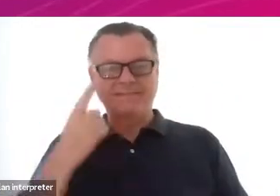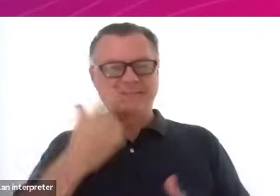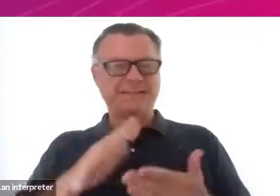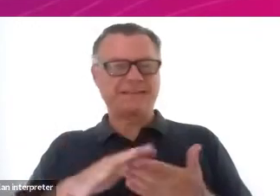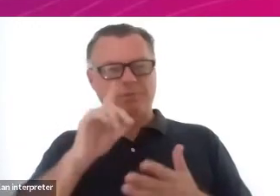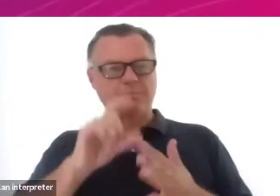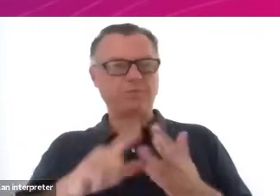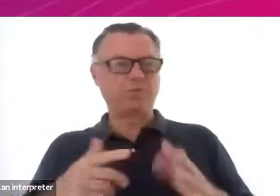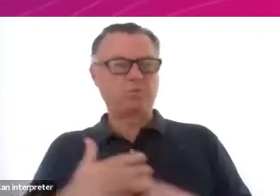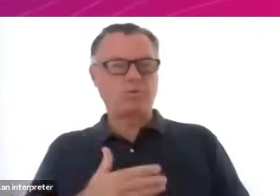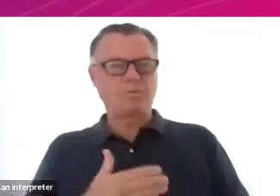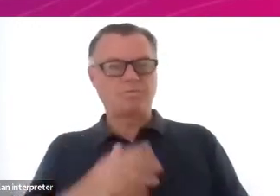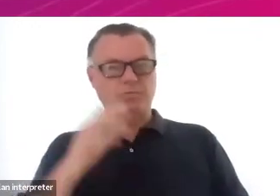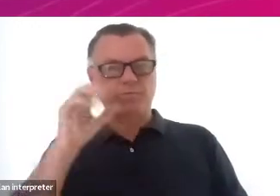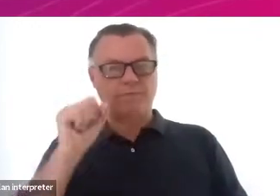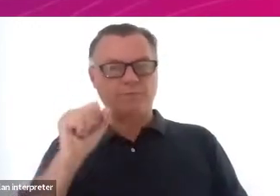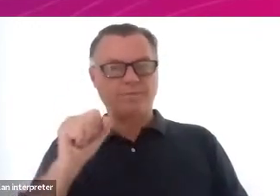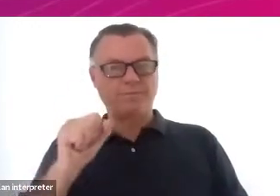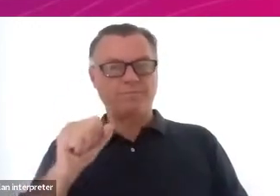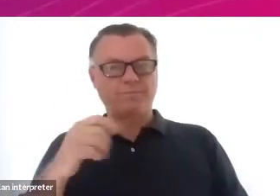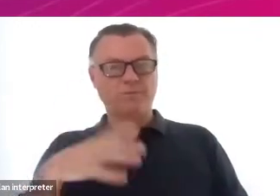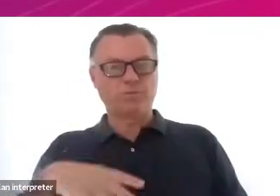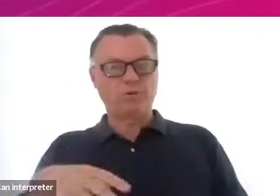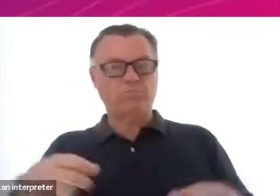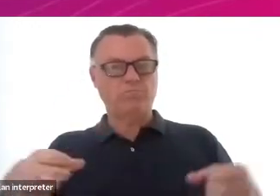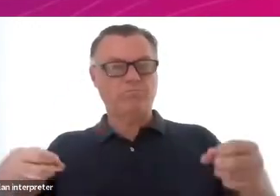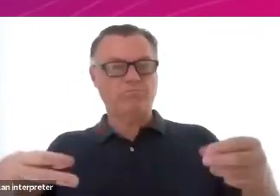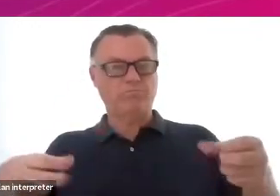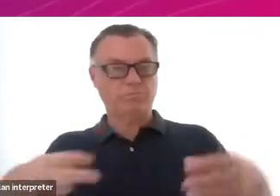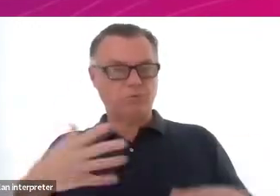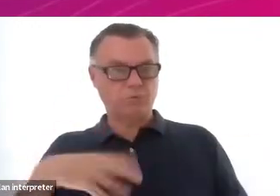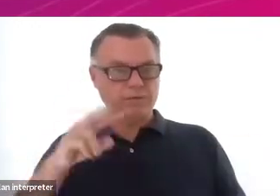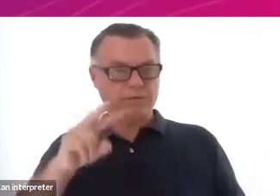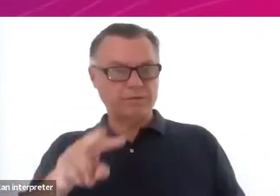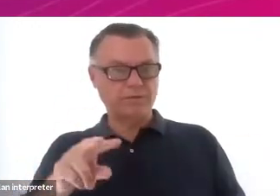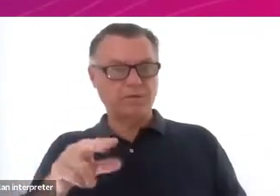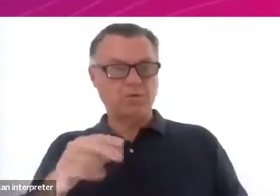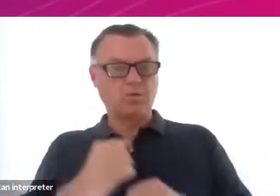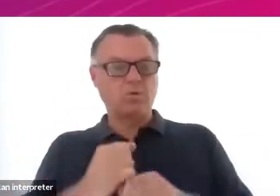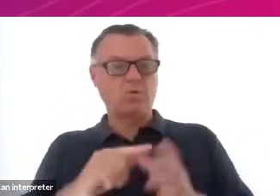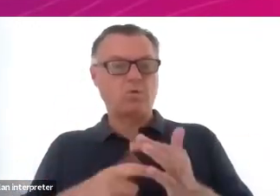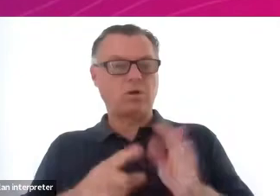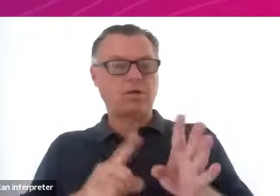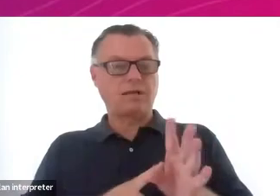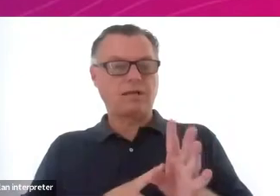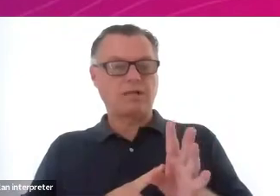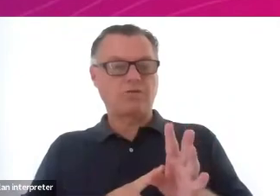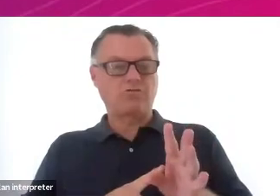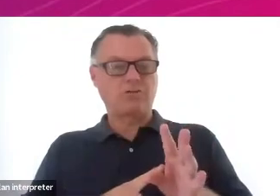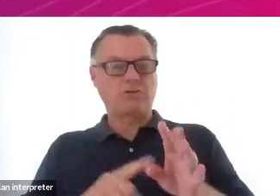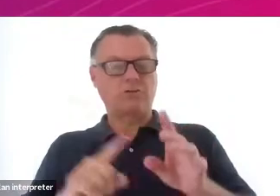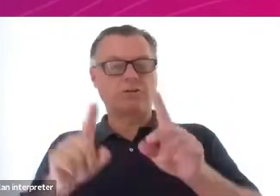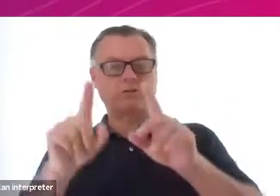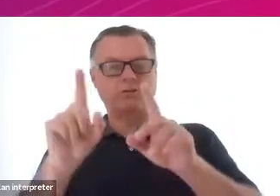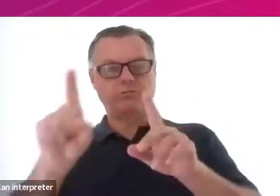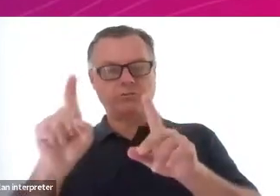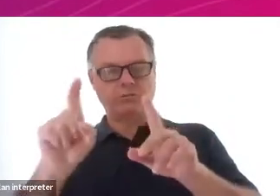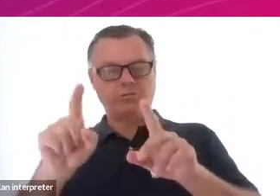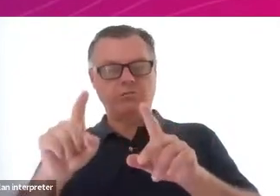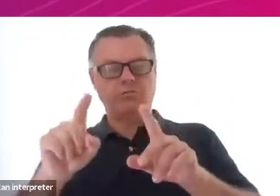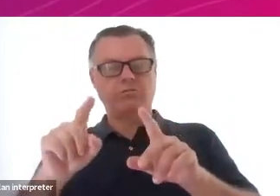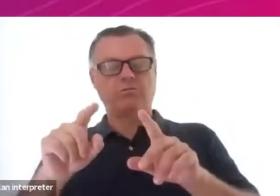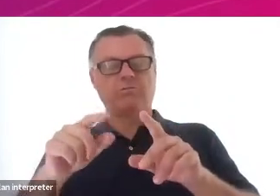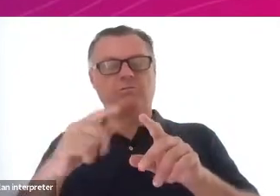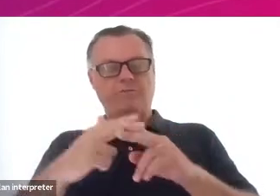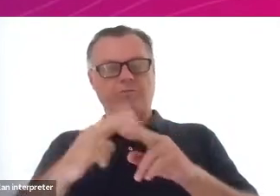done. Don't forget you can turn on your closed captions in the toolbar and switch to gallery view to see the Auslan interpreters and the globe down the